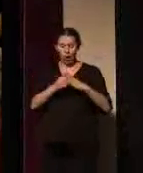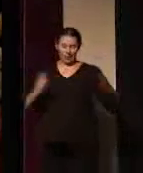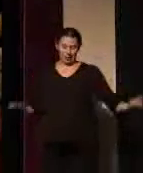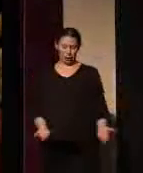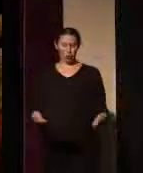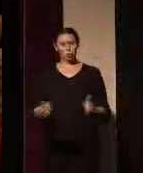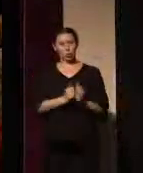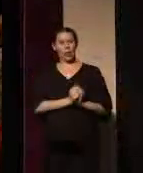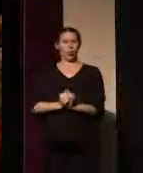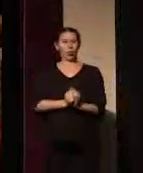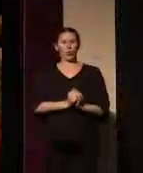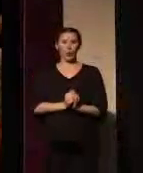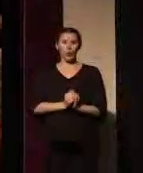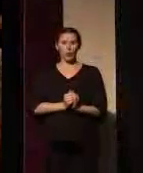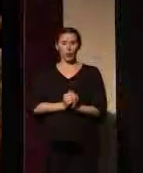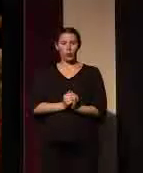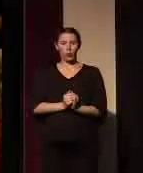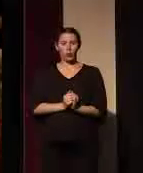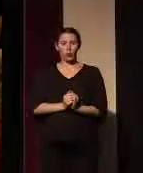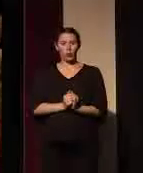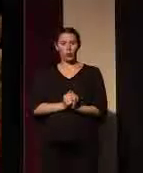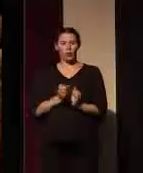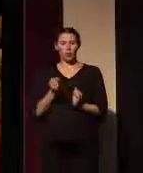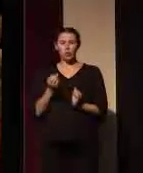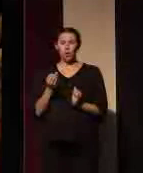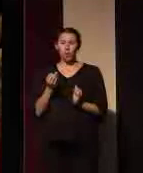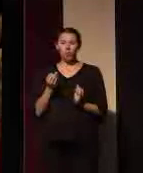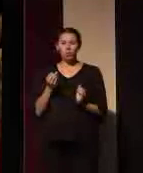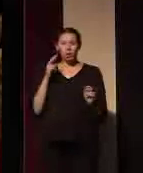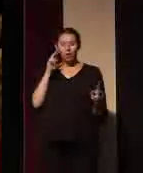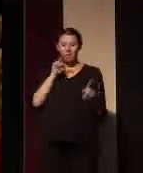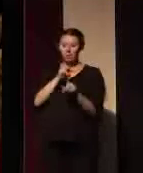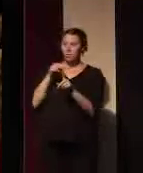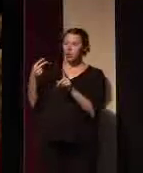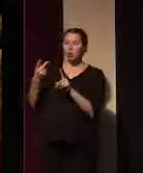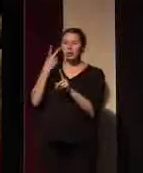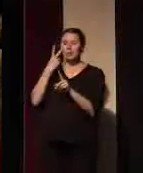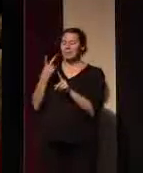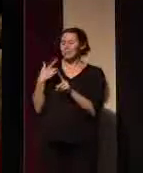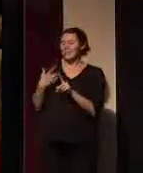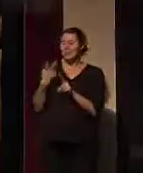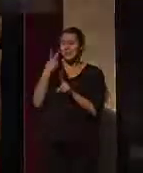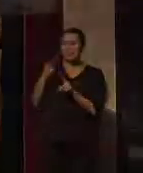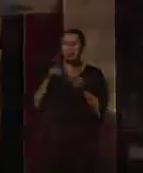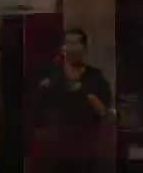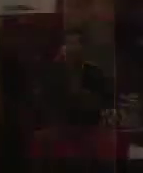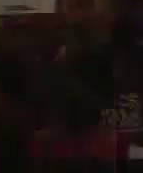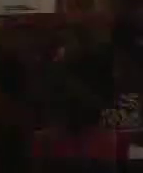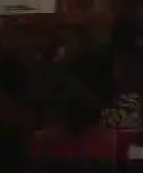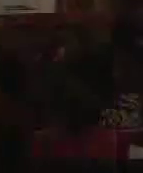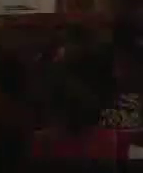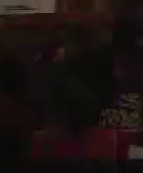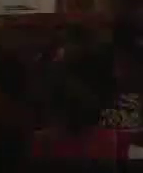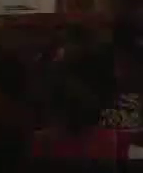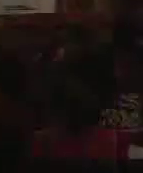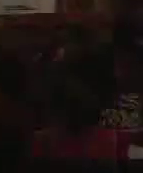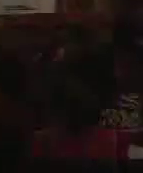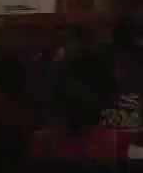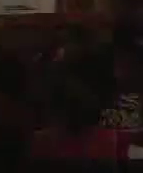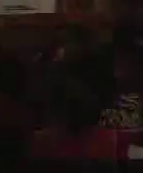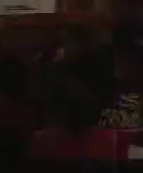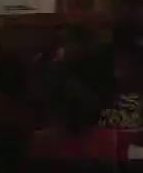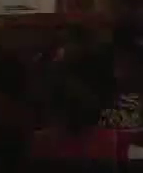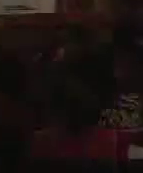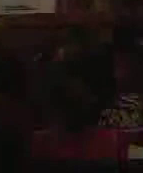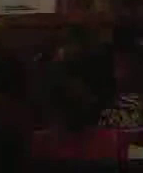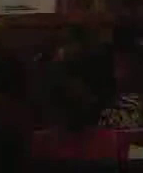So our views are gonna almost be, you know, monogamous. We gonna see it the same way. And that's why when I see these studies about Darren Wilson, you got all these, because